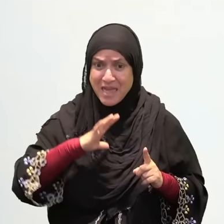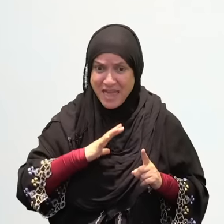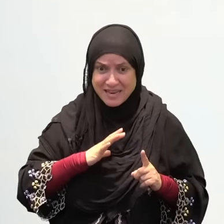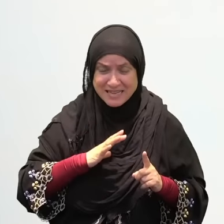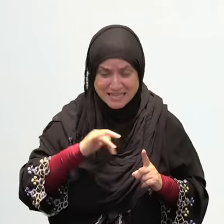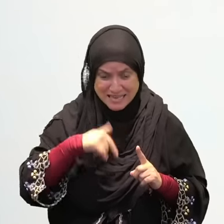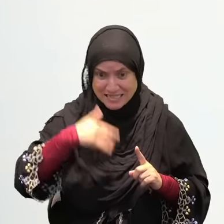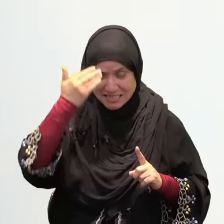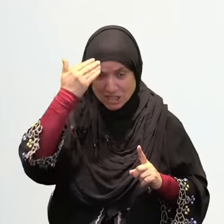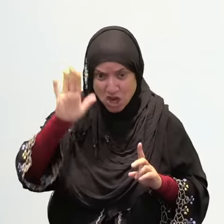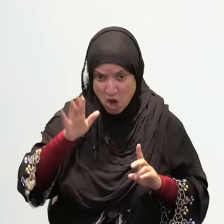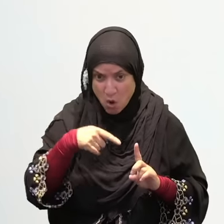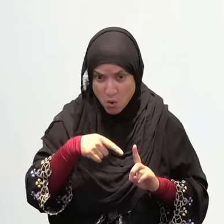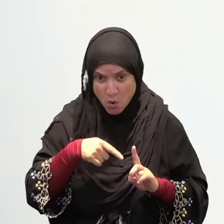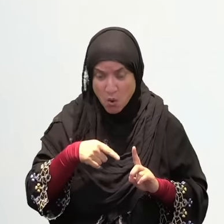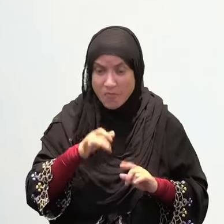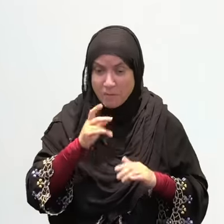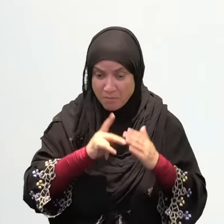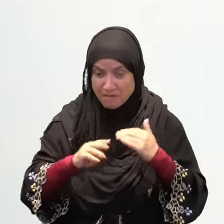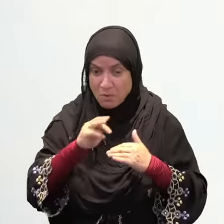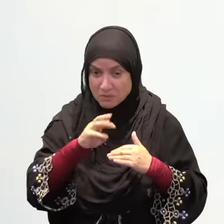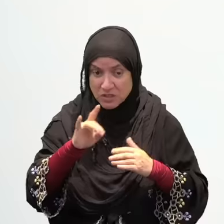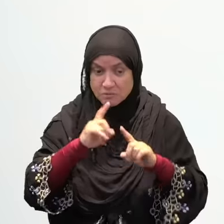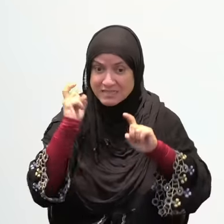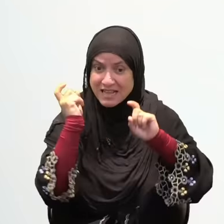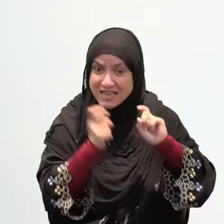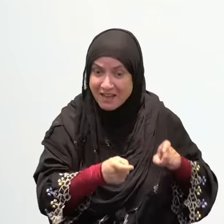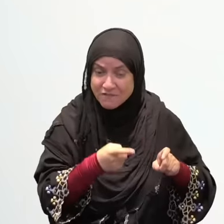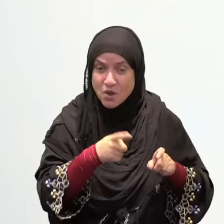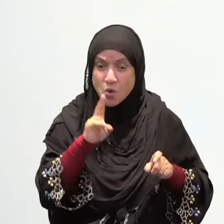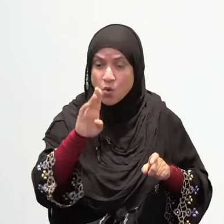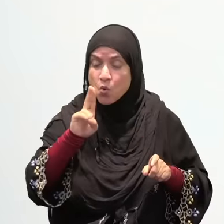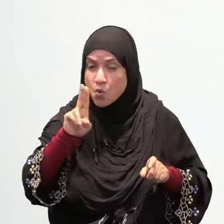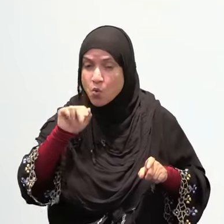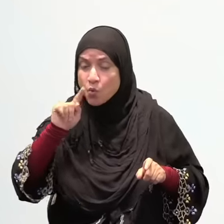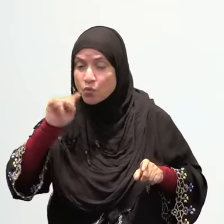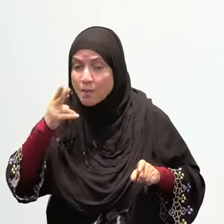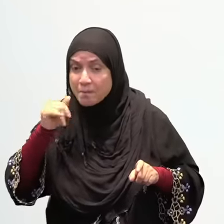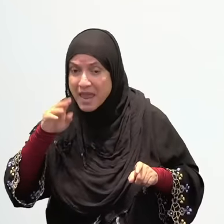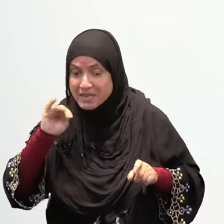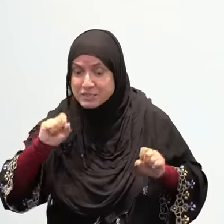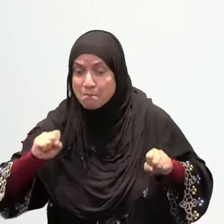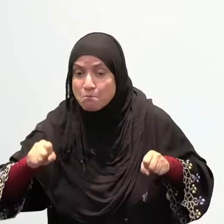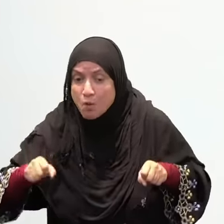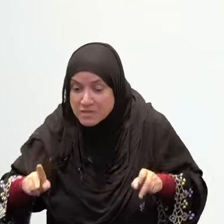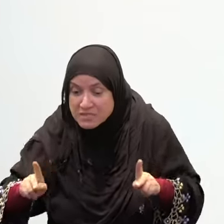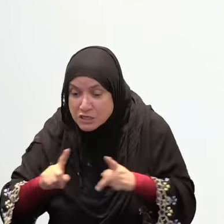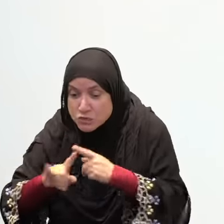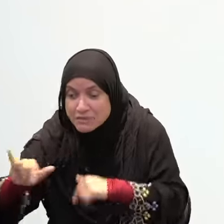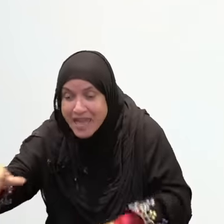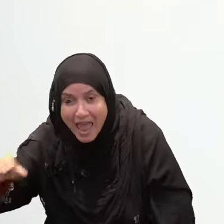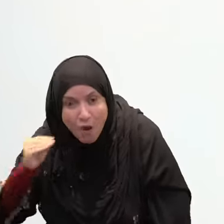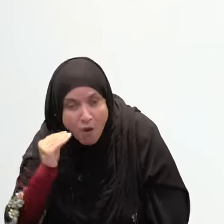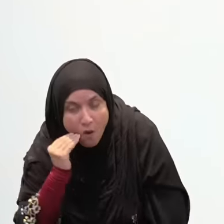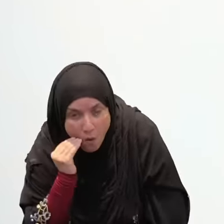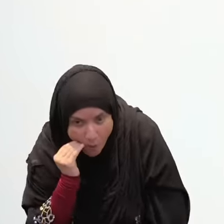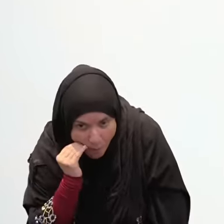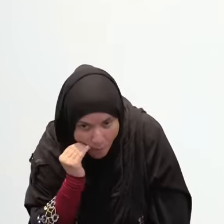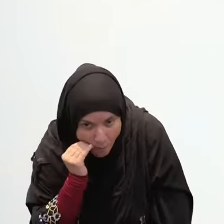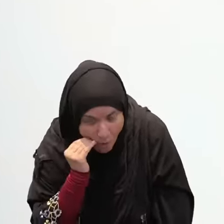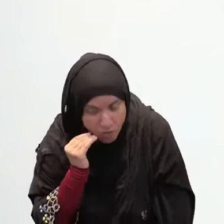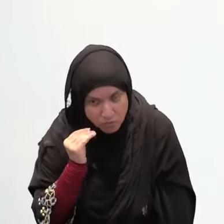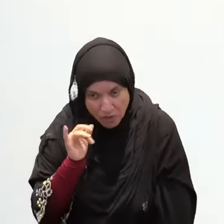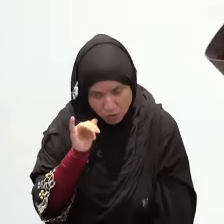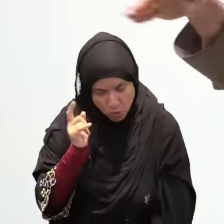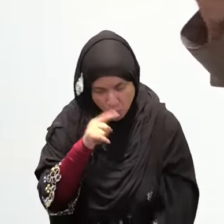that he was upon righteousness. Running with the rumors, right? And hurting someone. And Ibn Umar radiallahu ta'ala anhu,